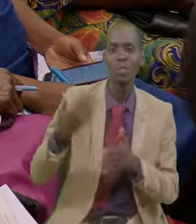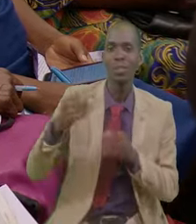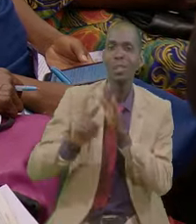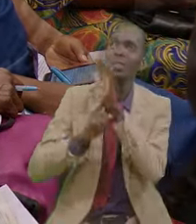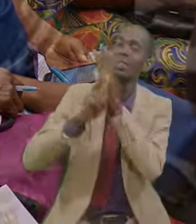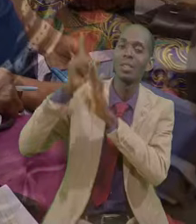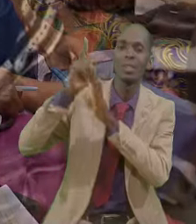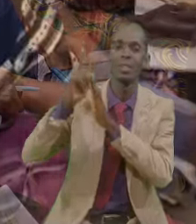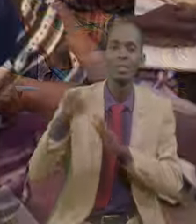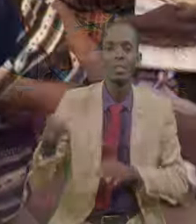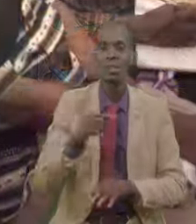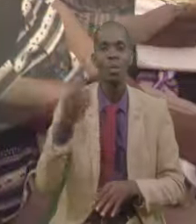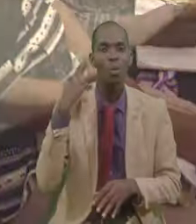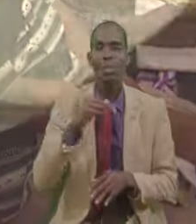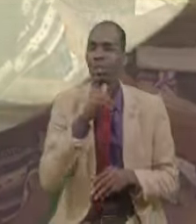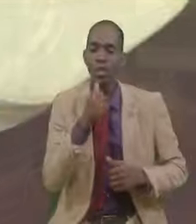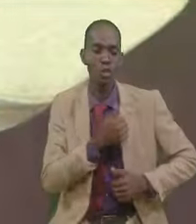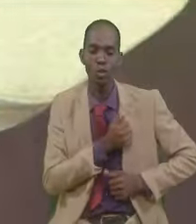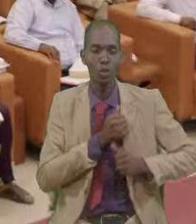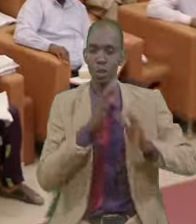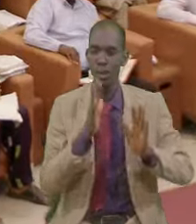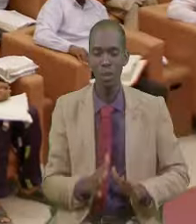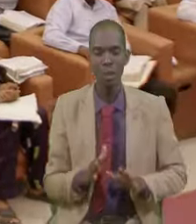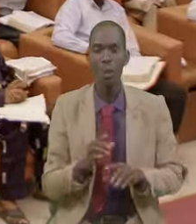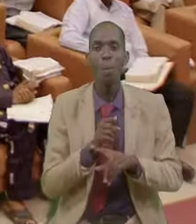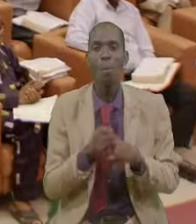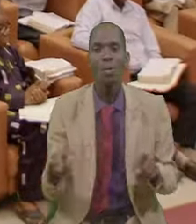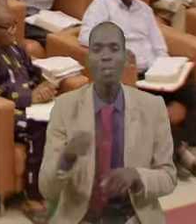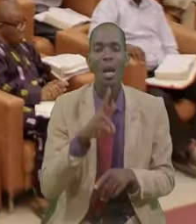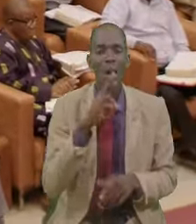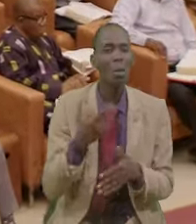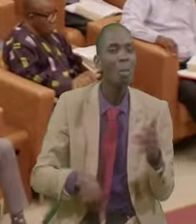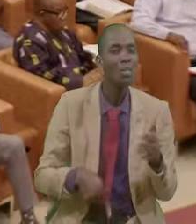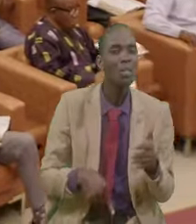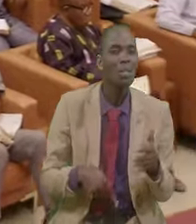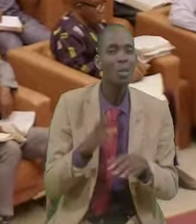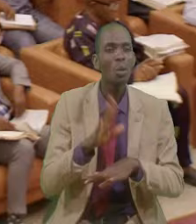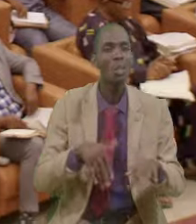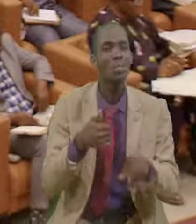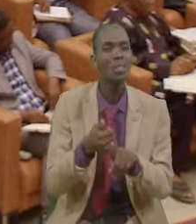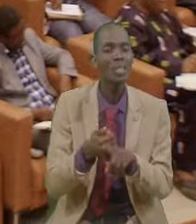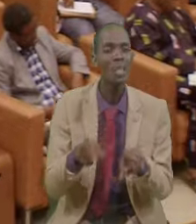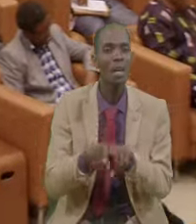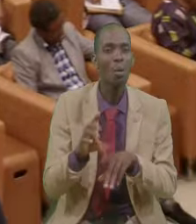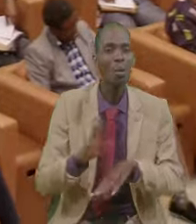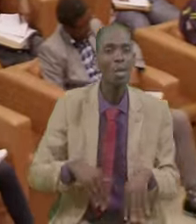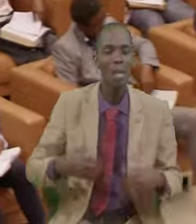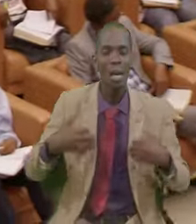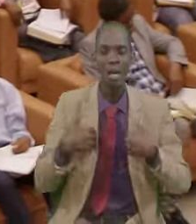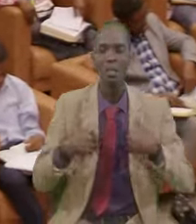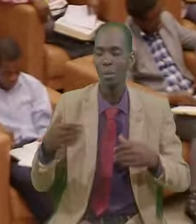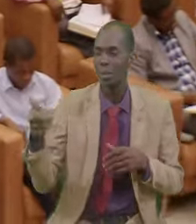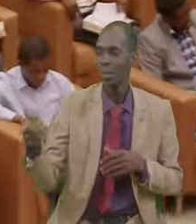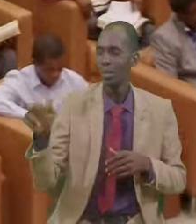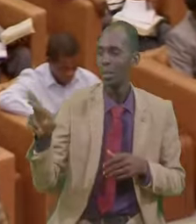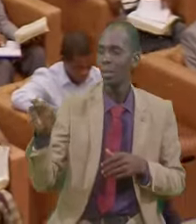not soldiers in the army of God, but they were, what were they? They were grasshoppers, and so